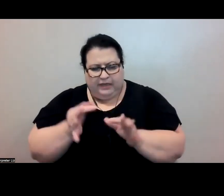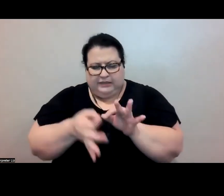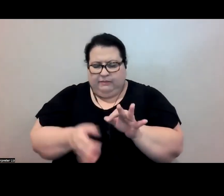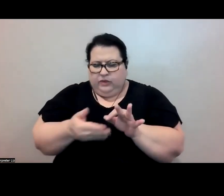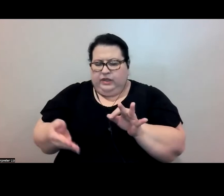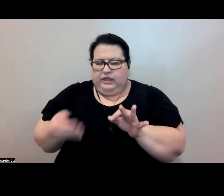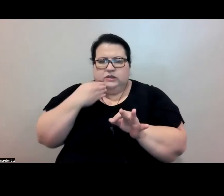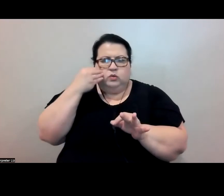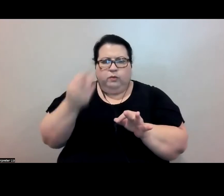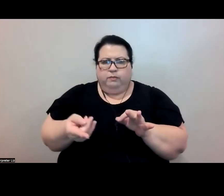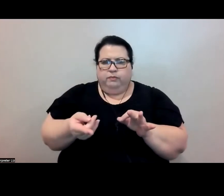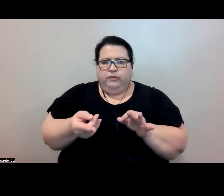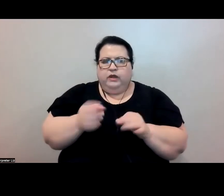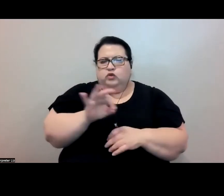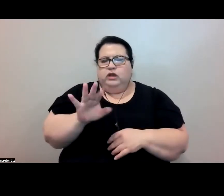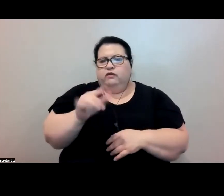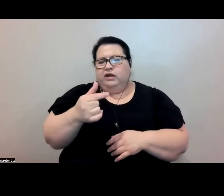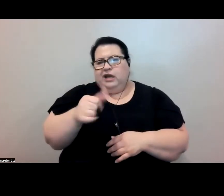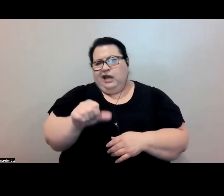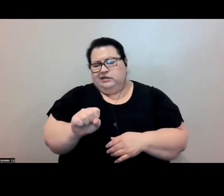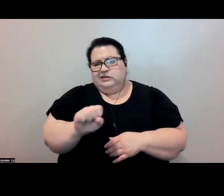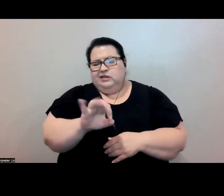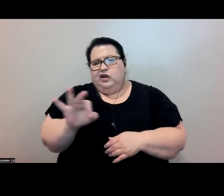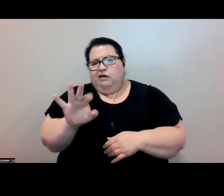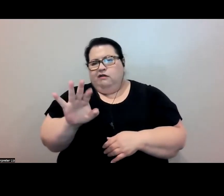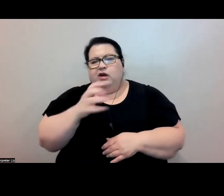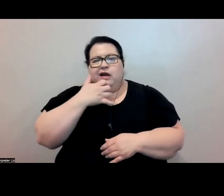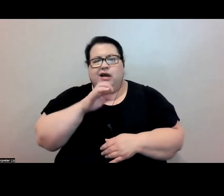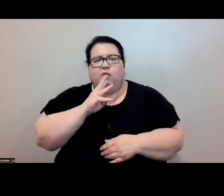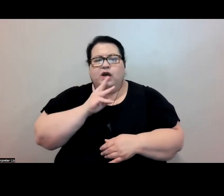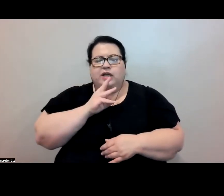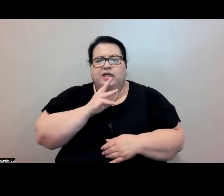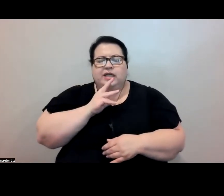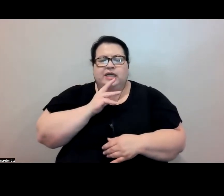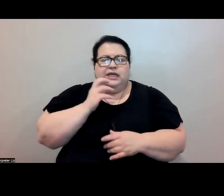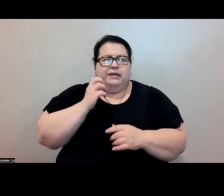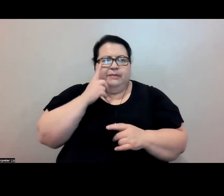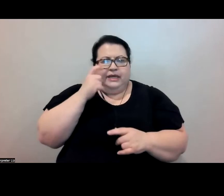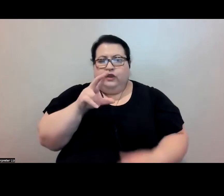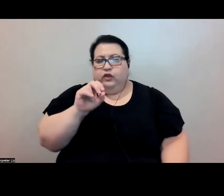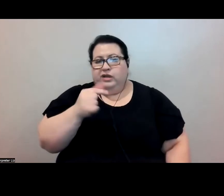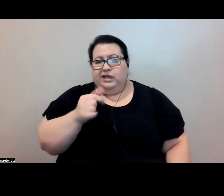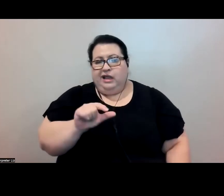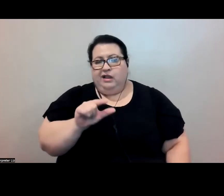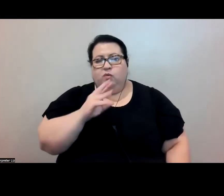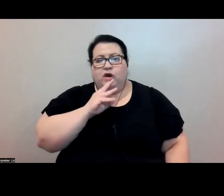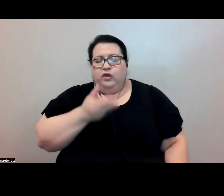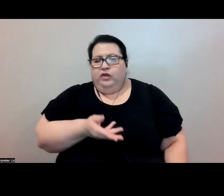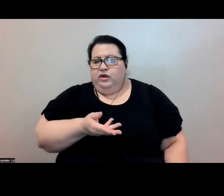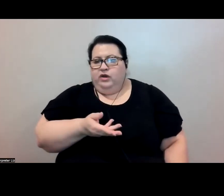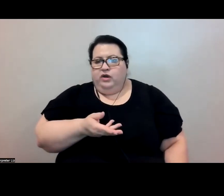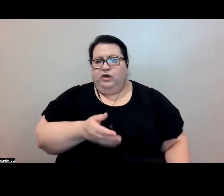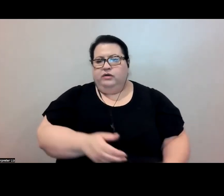at home, turn off your gas, shut down your hot water heater because there's 30 gallons of water in